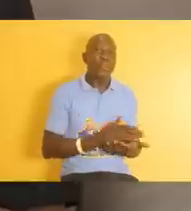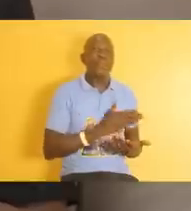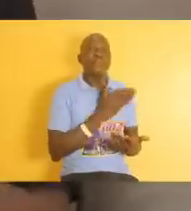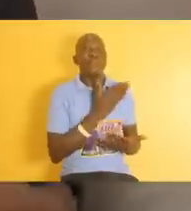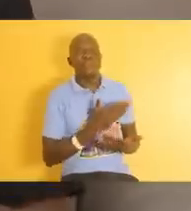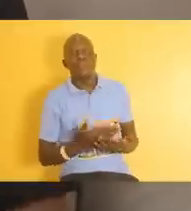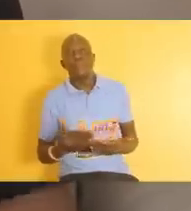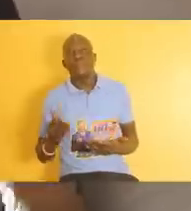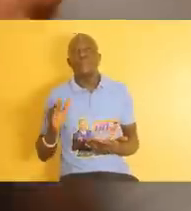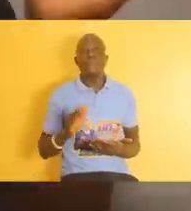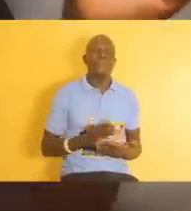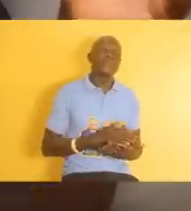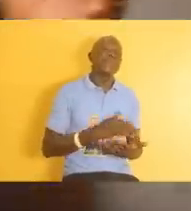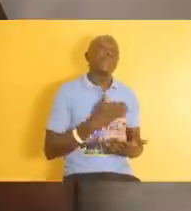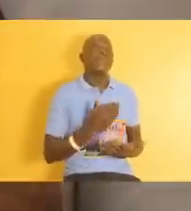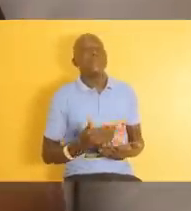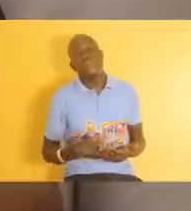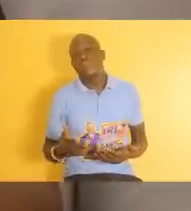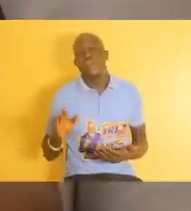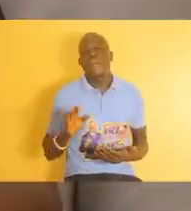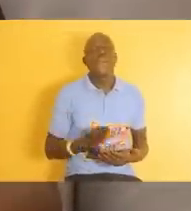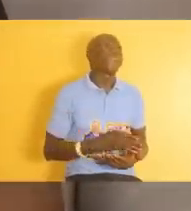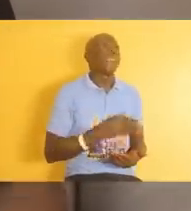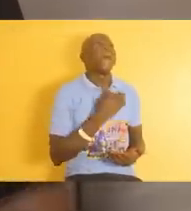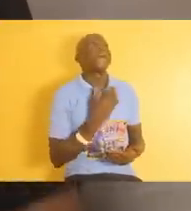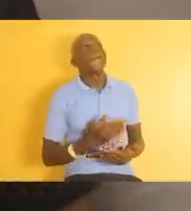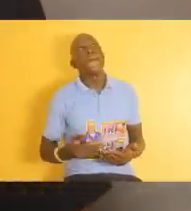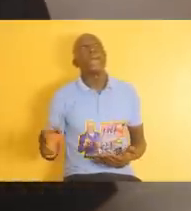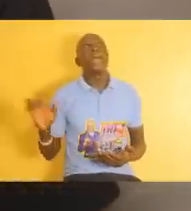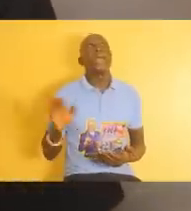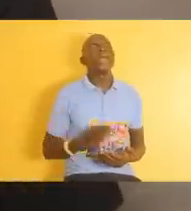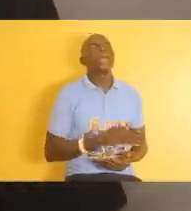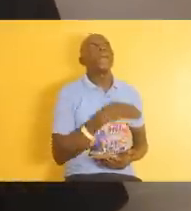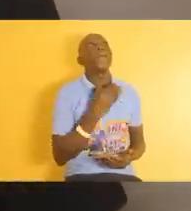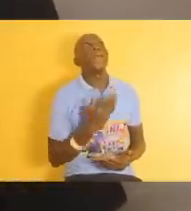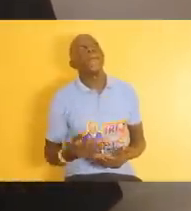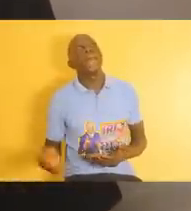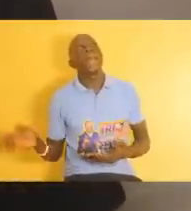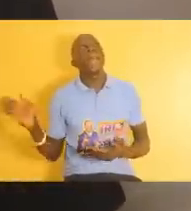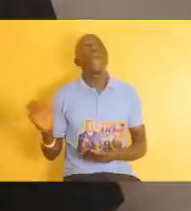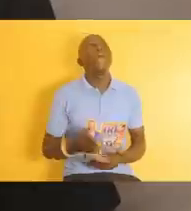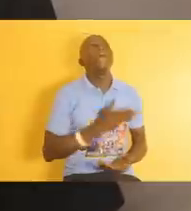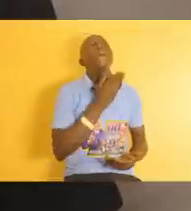me bene mo ko mi mo to ka se ka